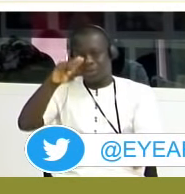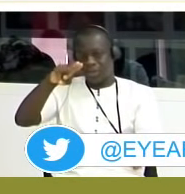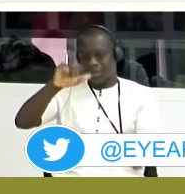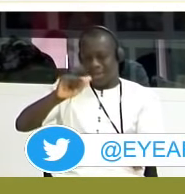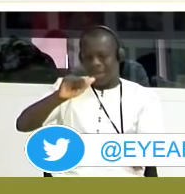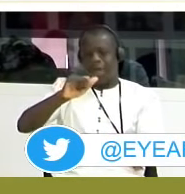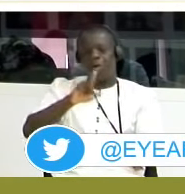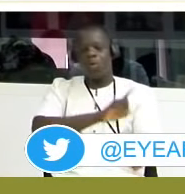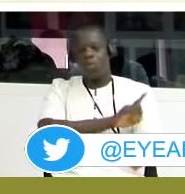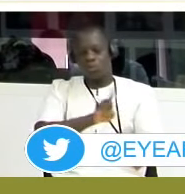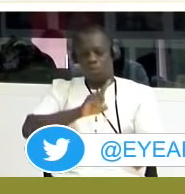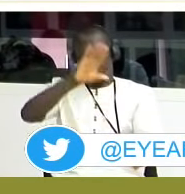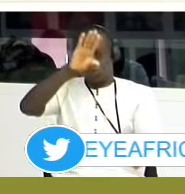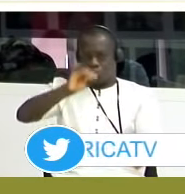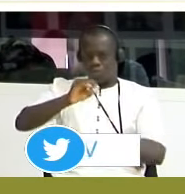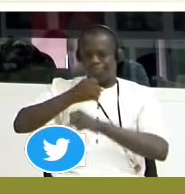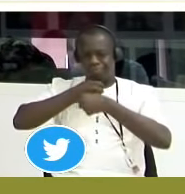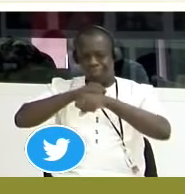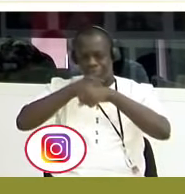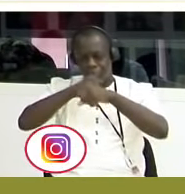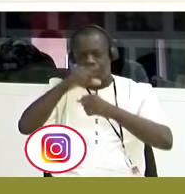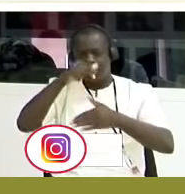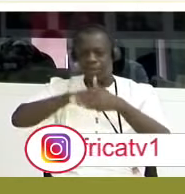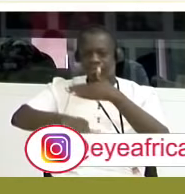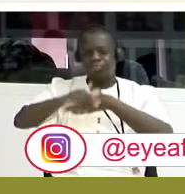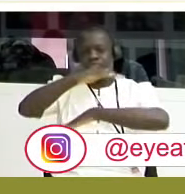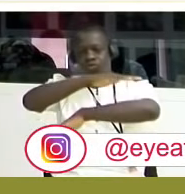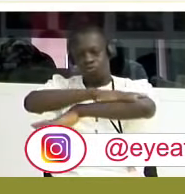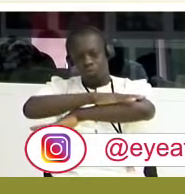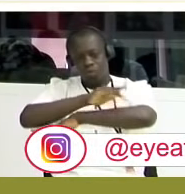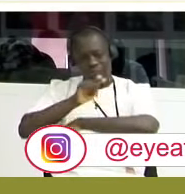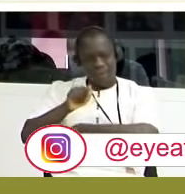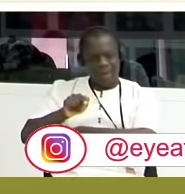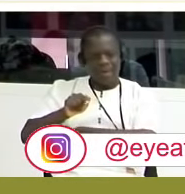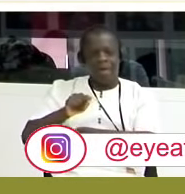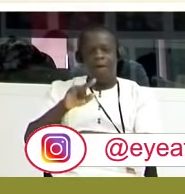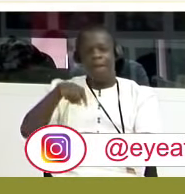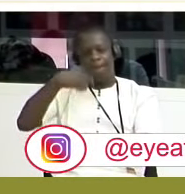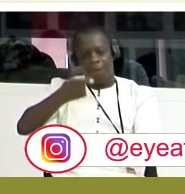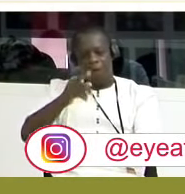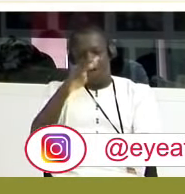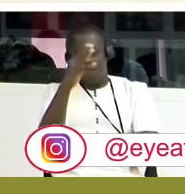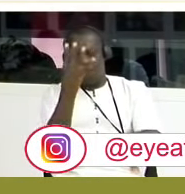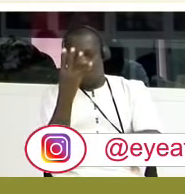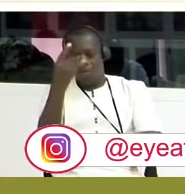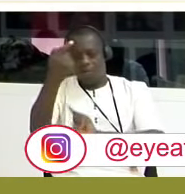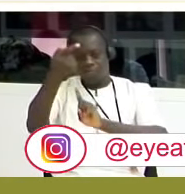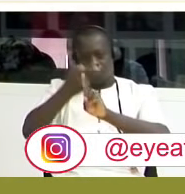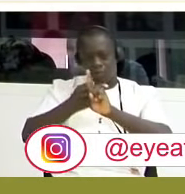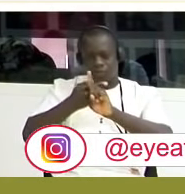We did the training at the training school for 4 months.